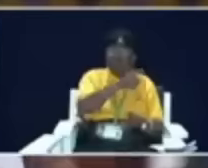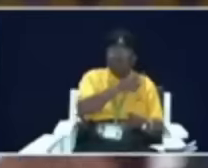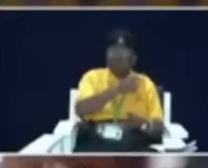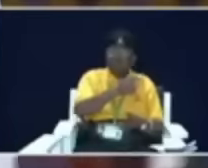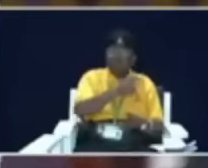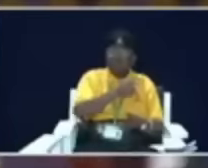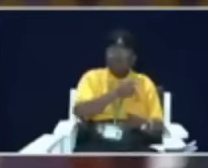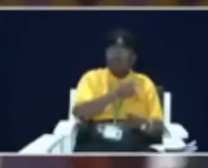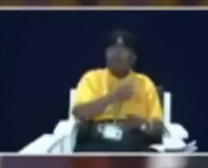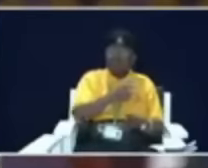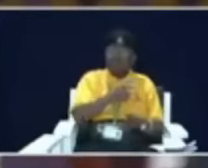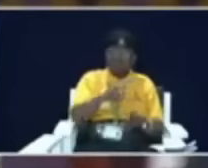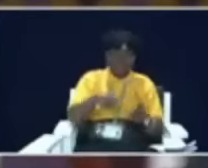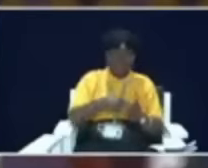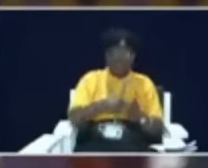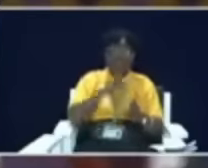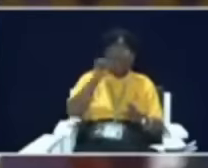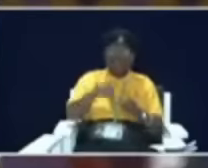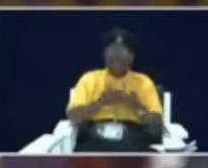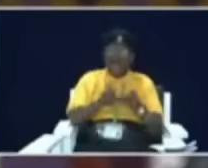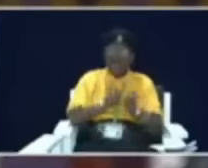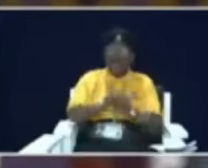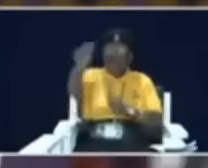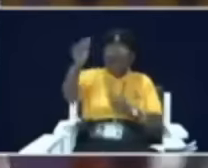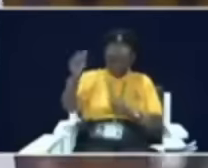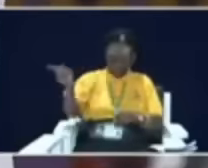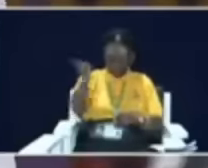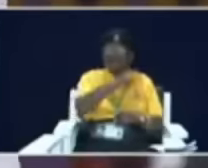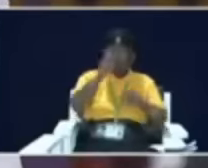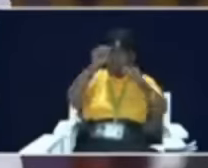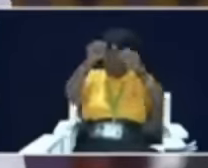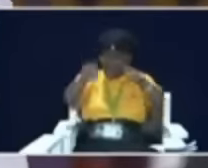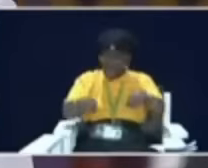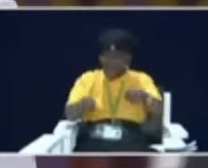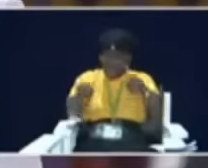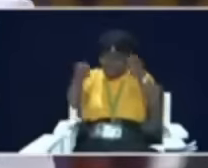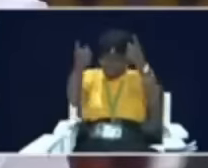thus far you can come and no further.